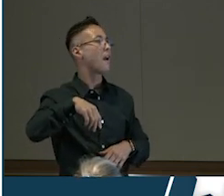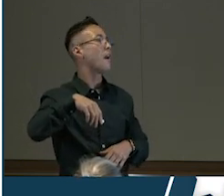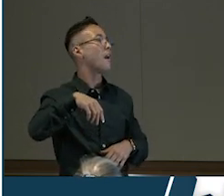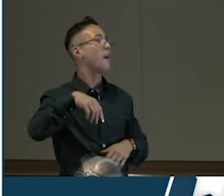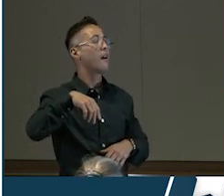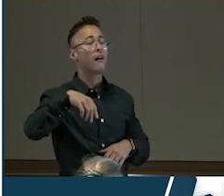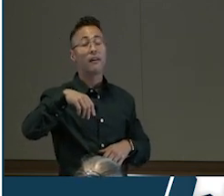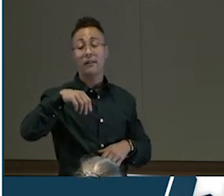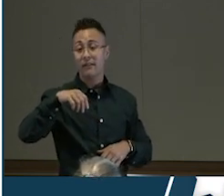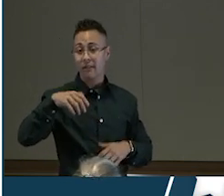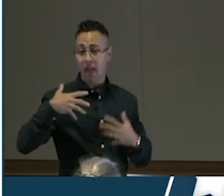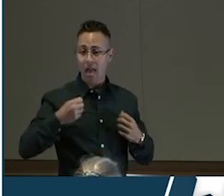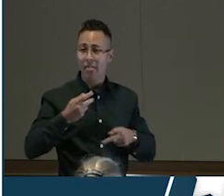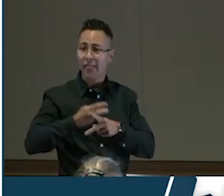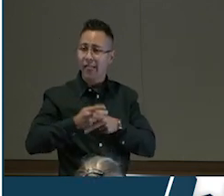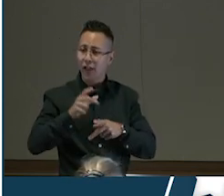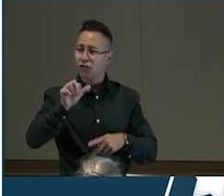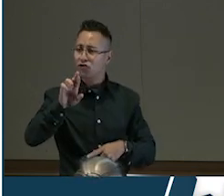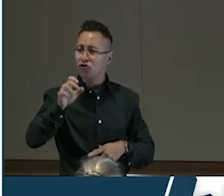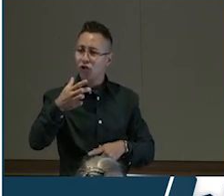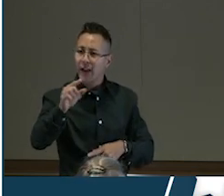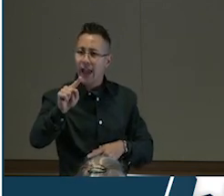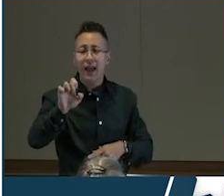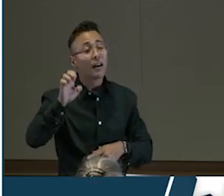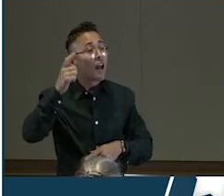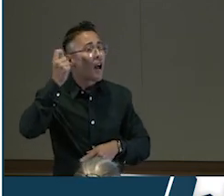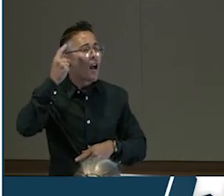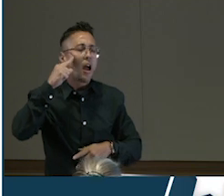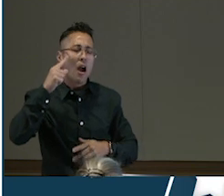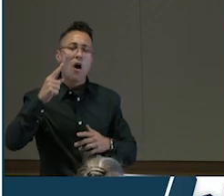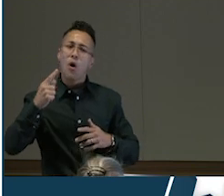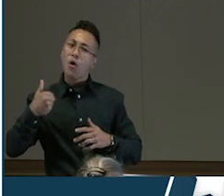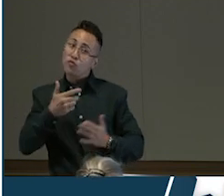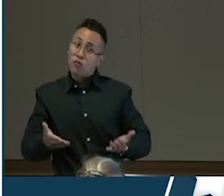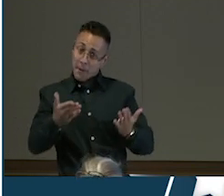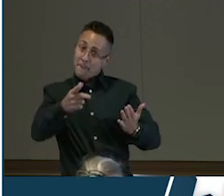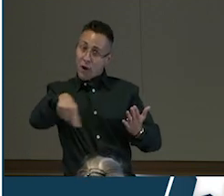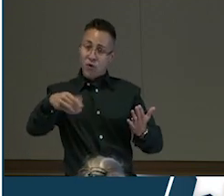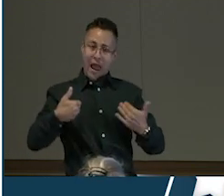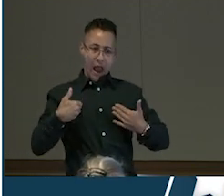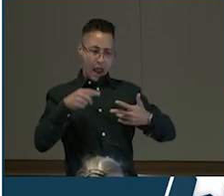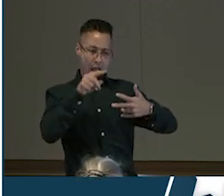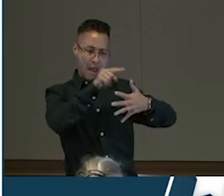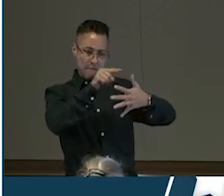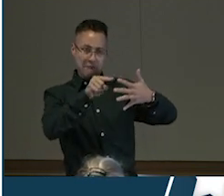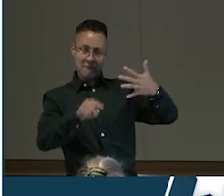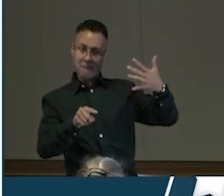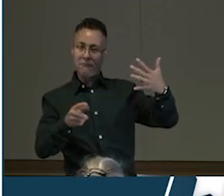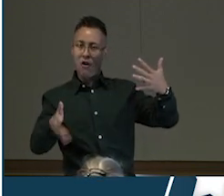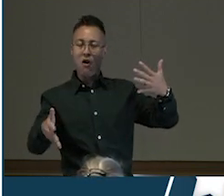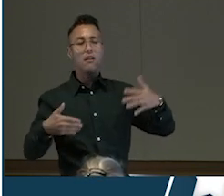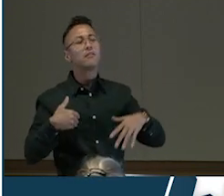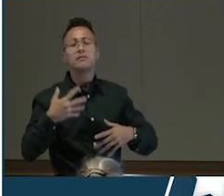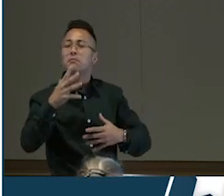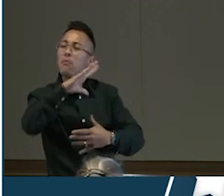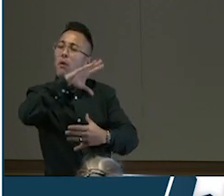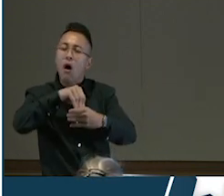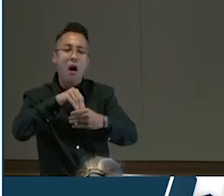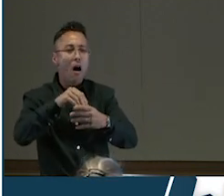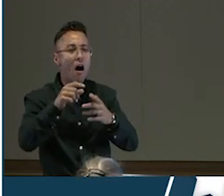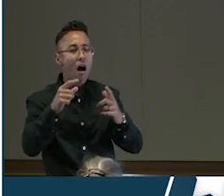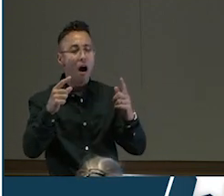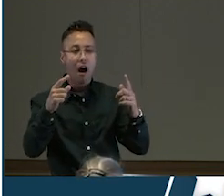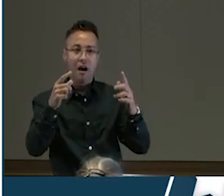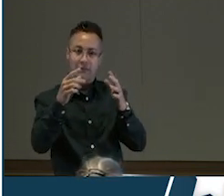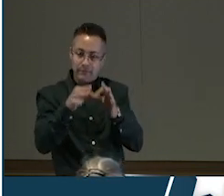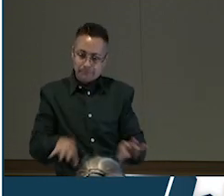basic documents, and they're recommended that you have them, right? And this is all part of a comprehensive plan. You're not just building a